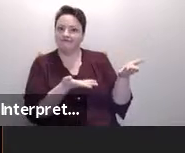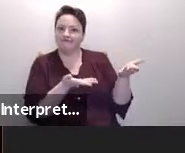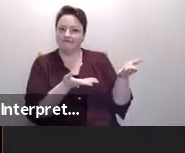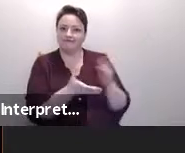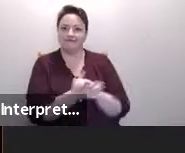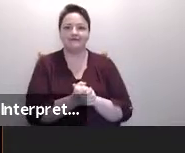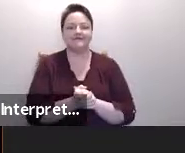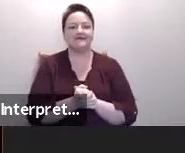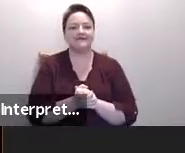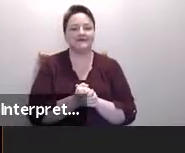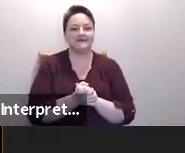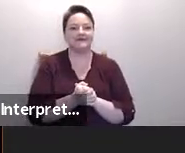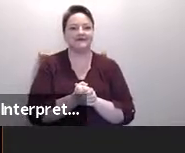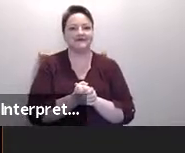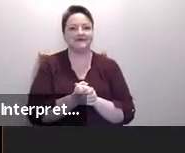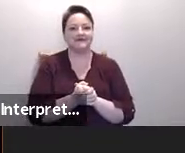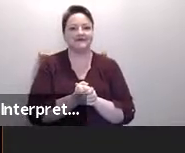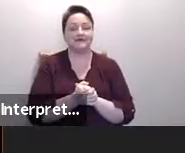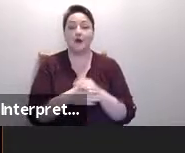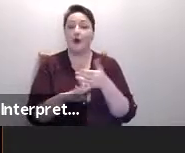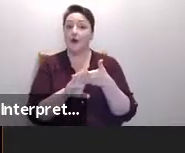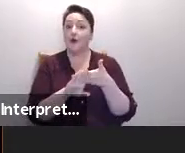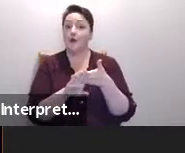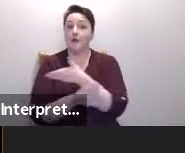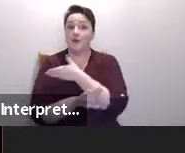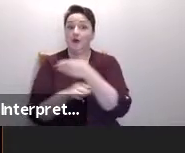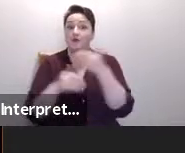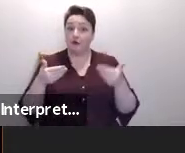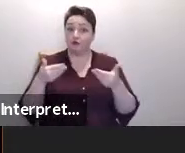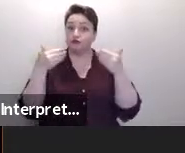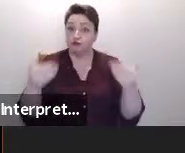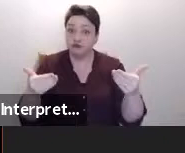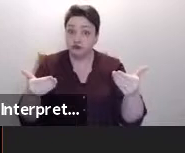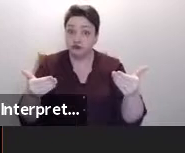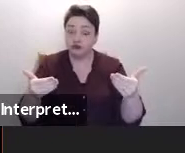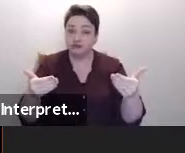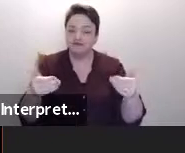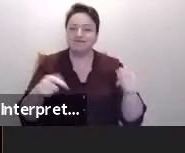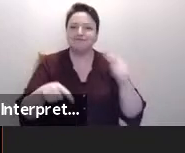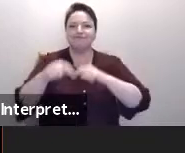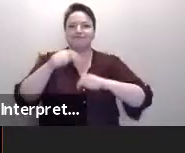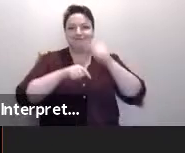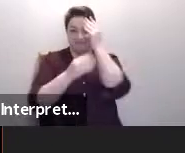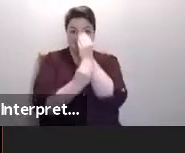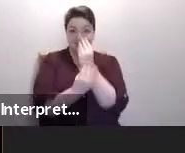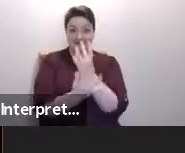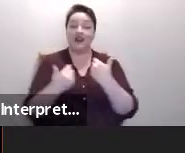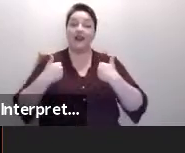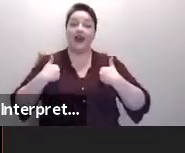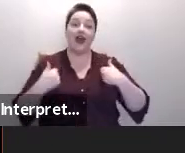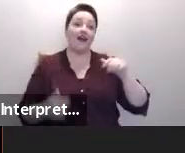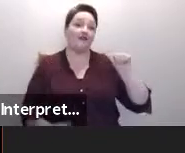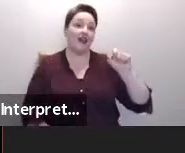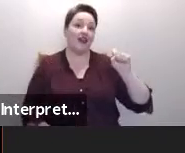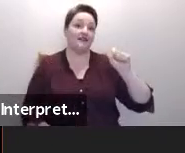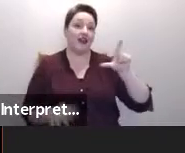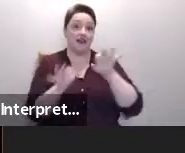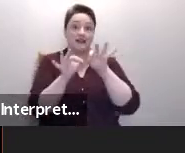Multi-Faith Practices. And before I go forward, I'd just like to say that we have ASL interpretation